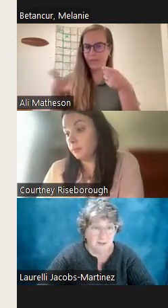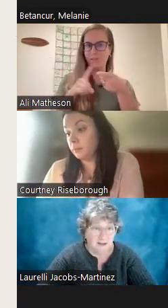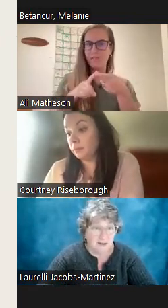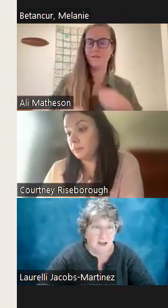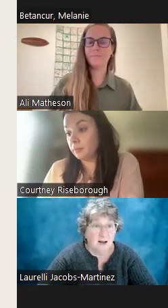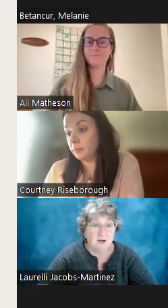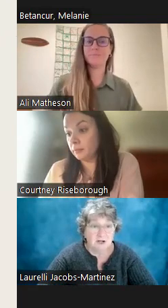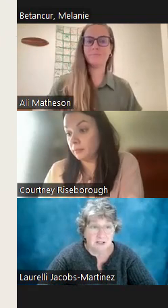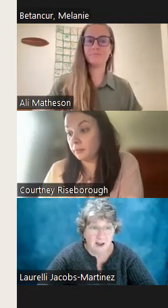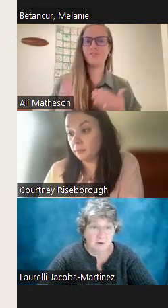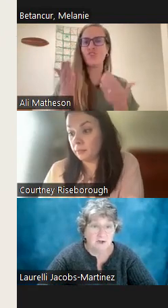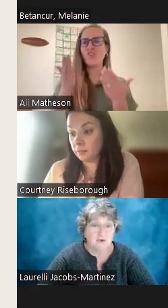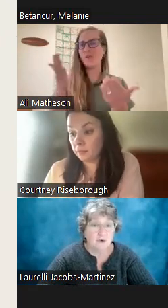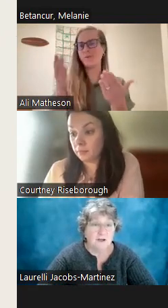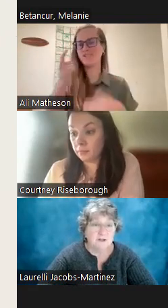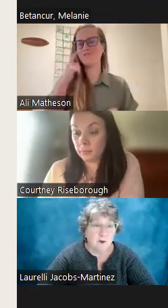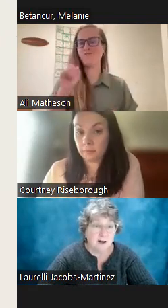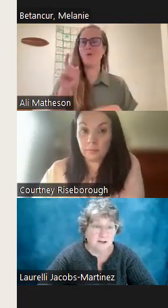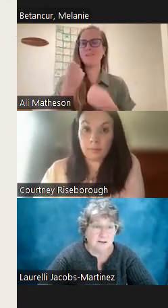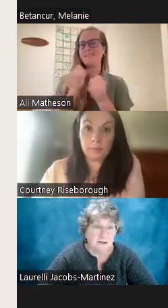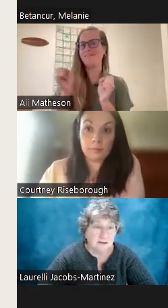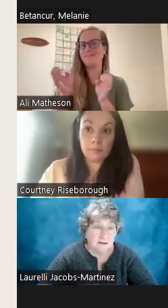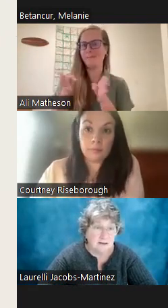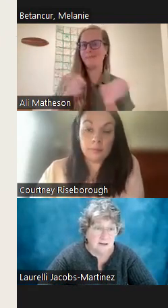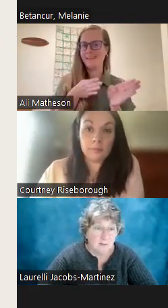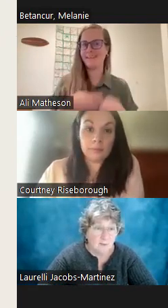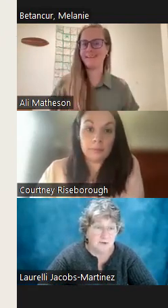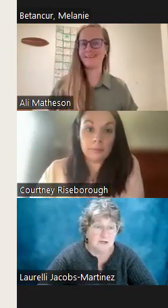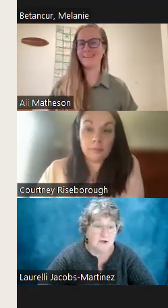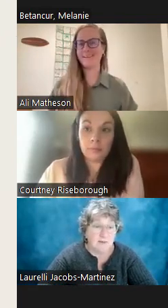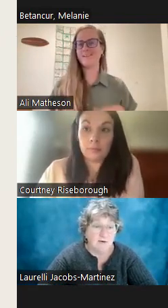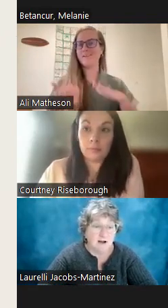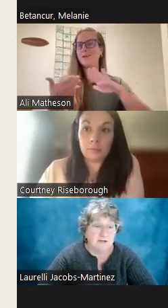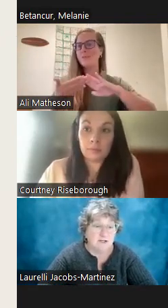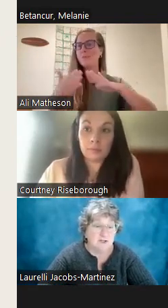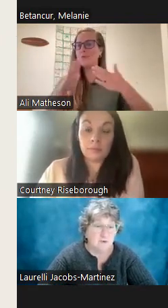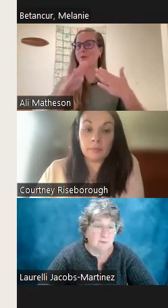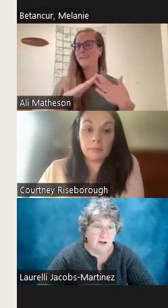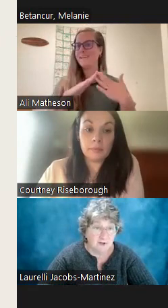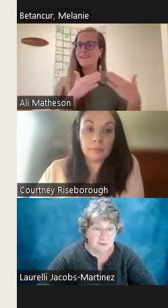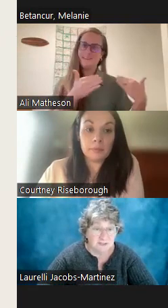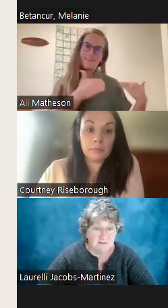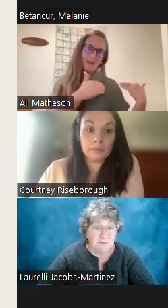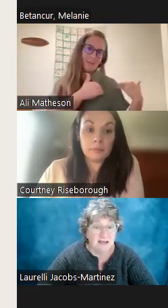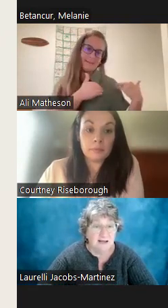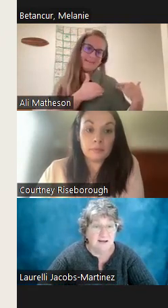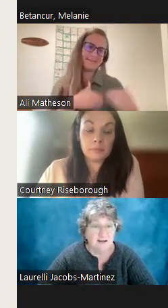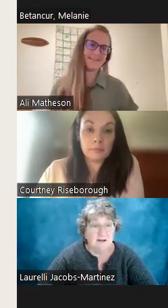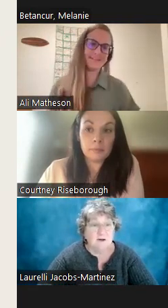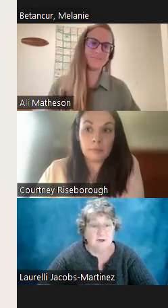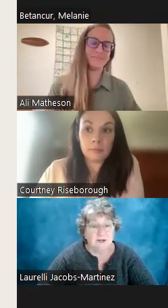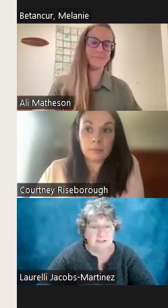spectrum. And I'm going to look at the power and control wheel as well. I'm also going to talk about recommendations for providers with safety